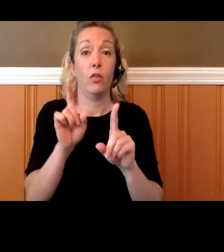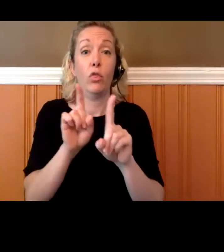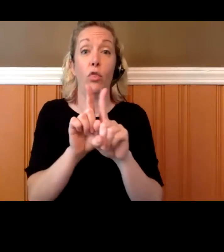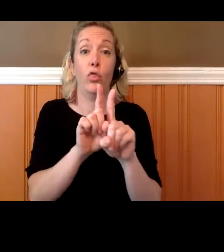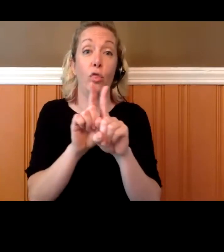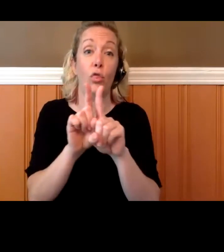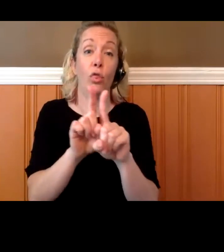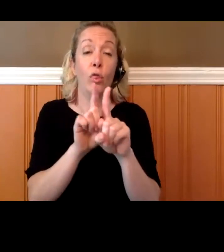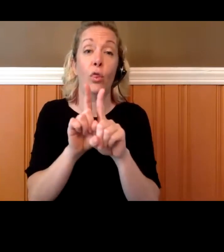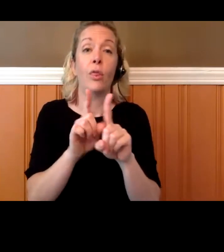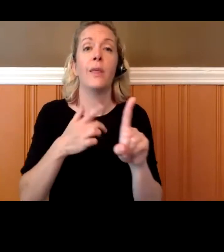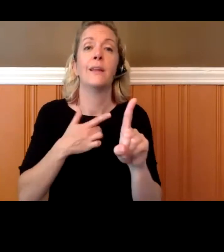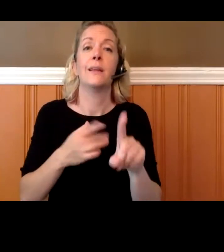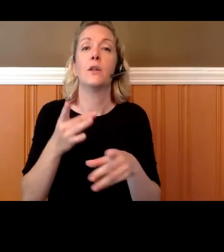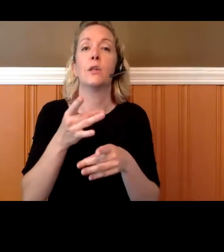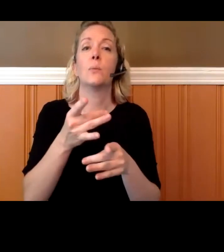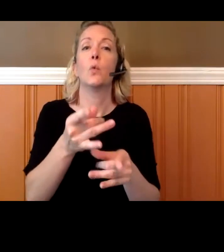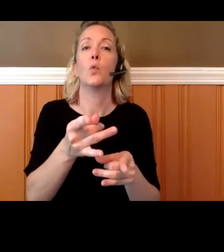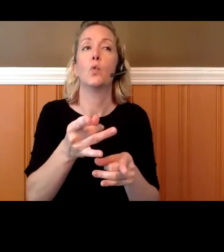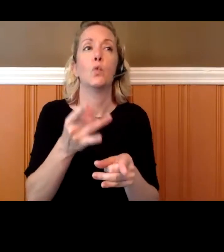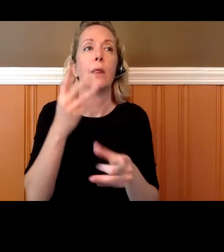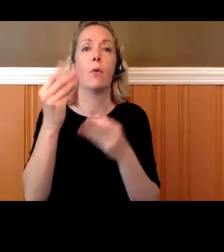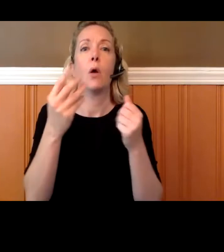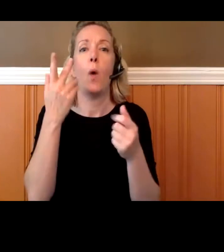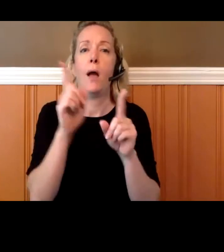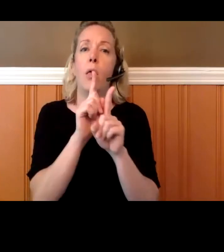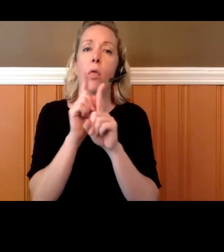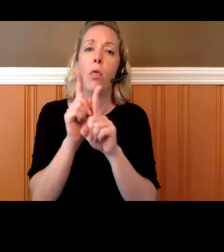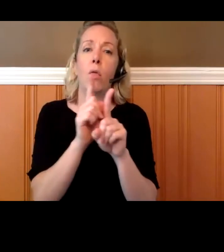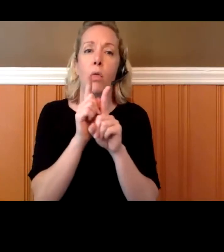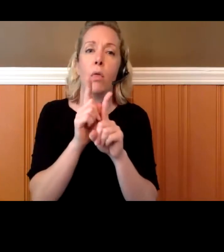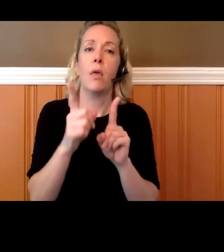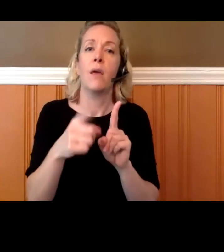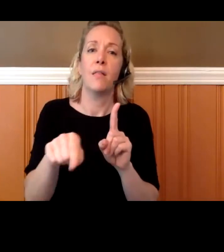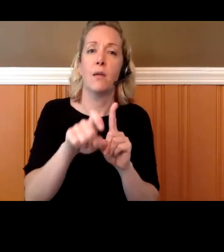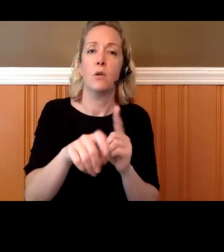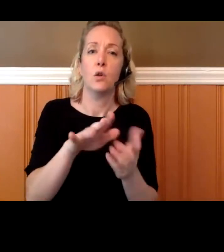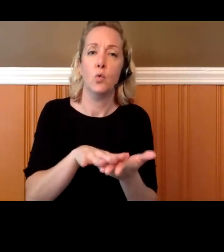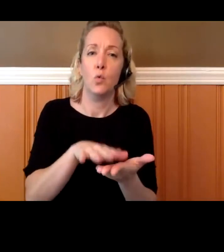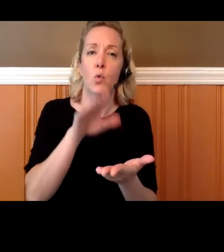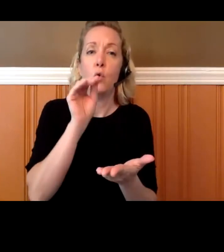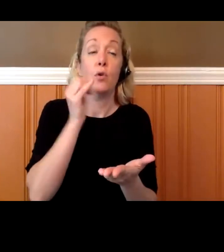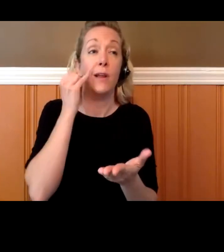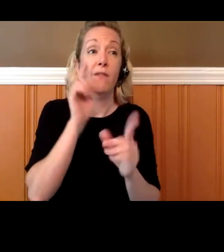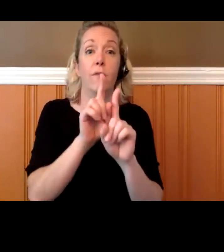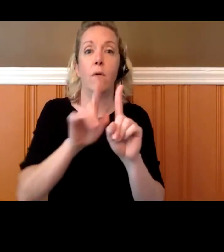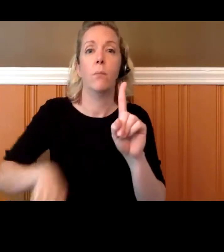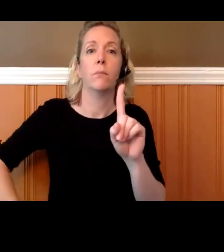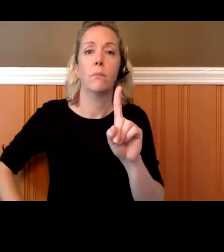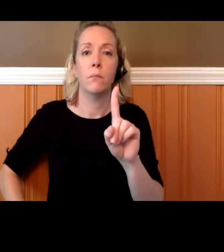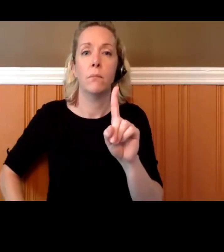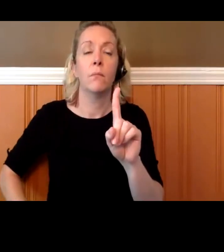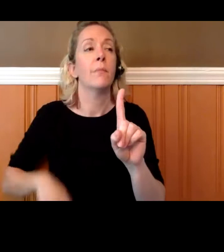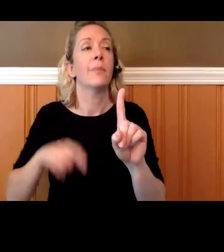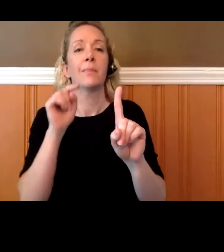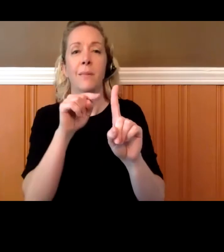so they need to learn that when you're not there, that they can develop ways to communicate,